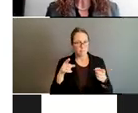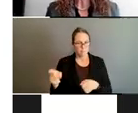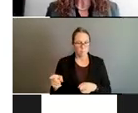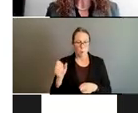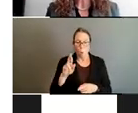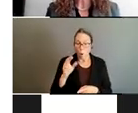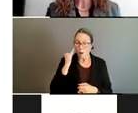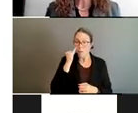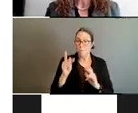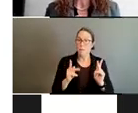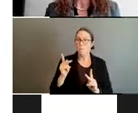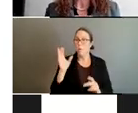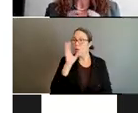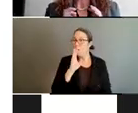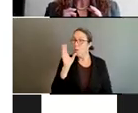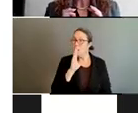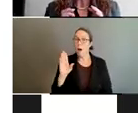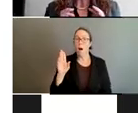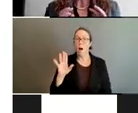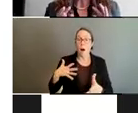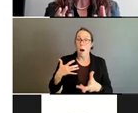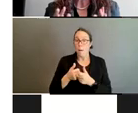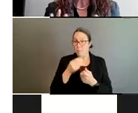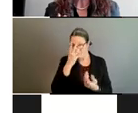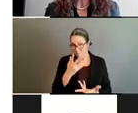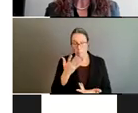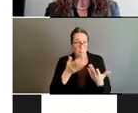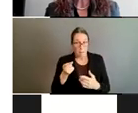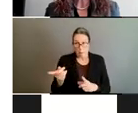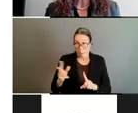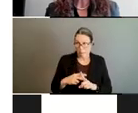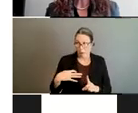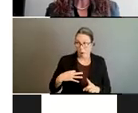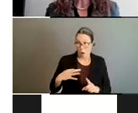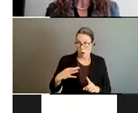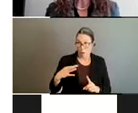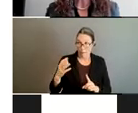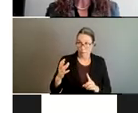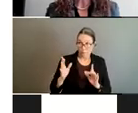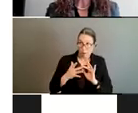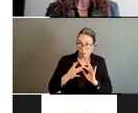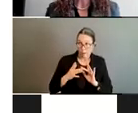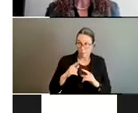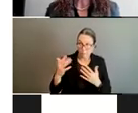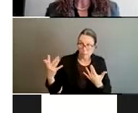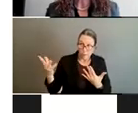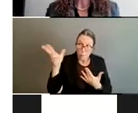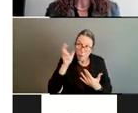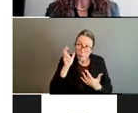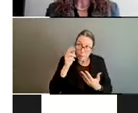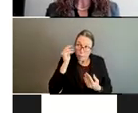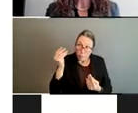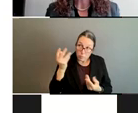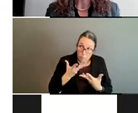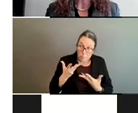maybe somebody applied online, but then, you know, they're just waiting to hear on an update. And so they show up